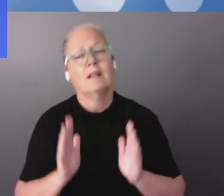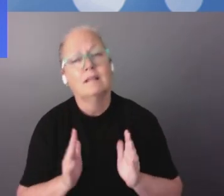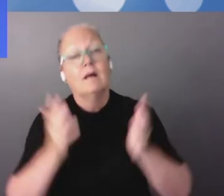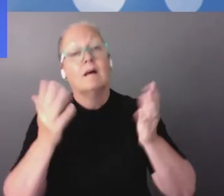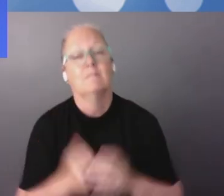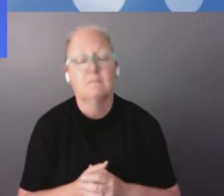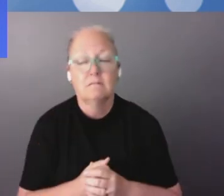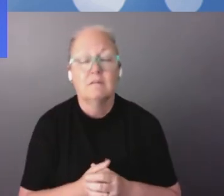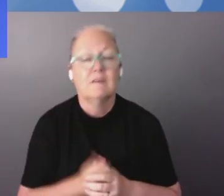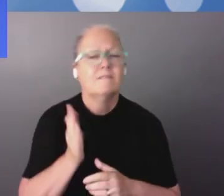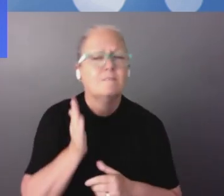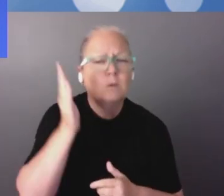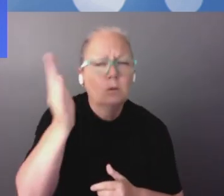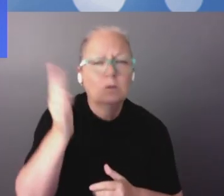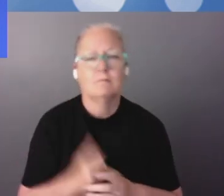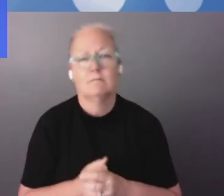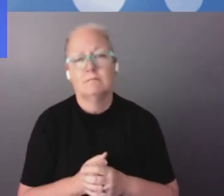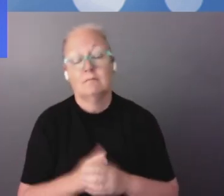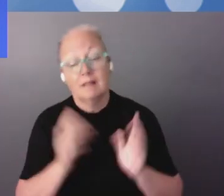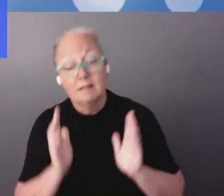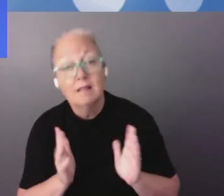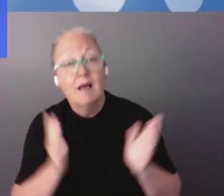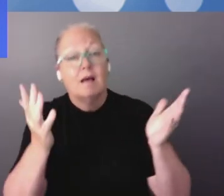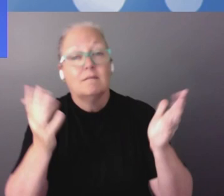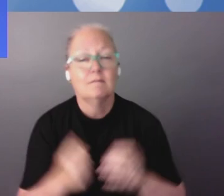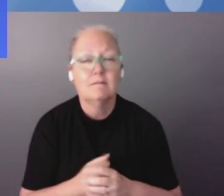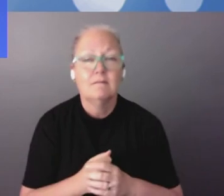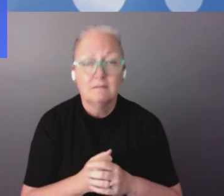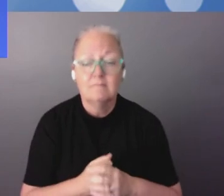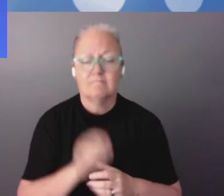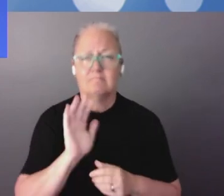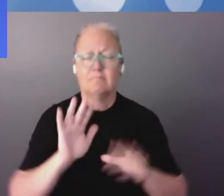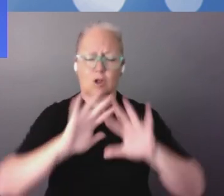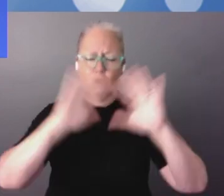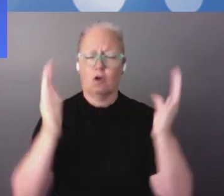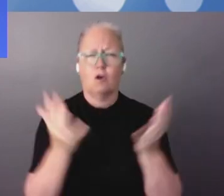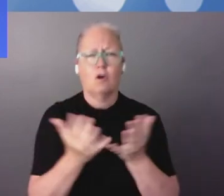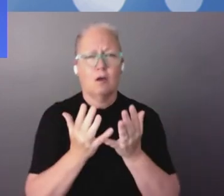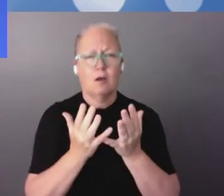a life within a global network of connections.